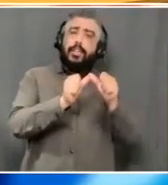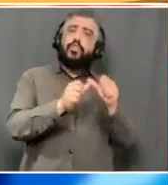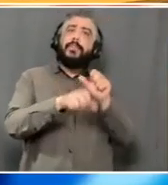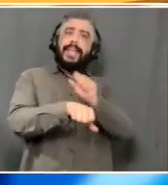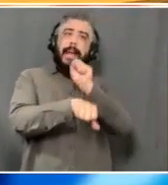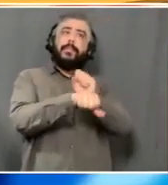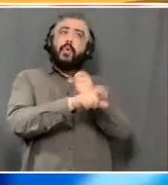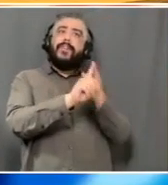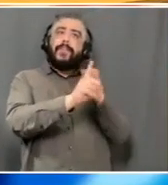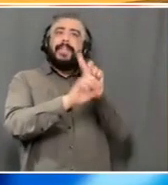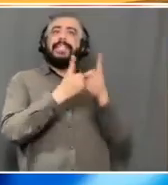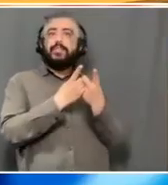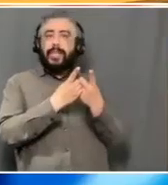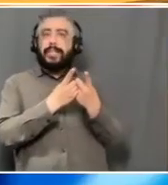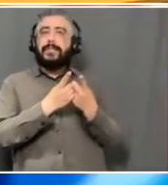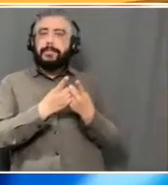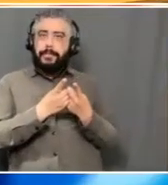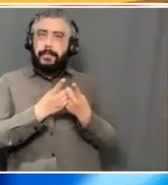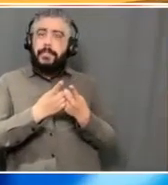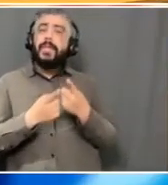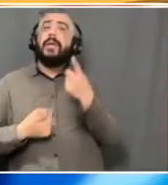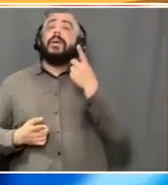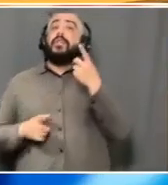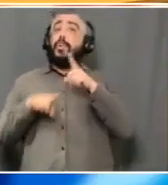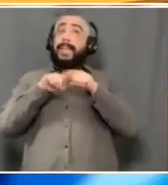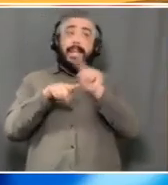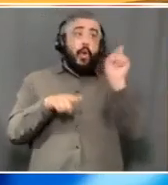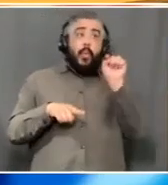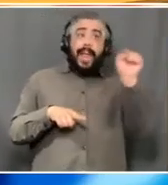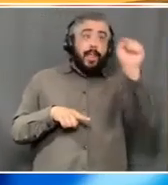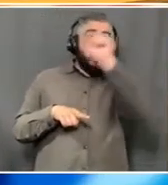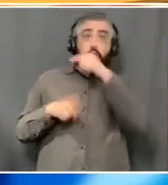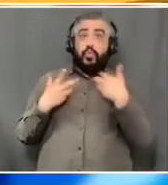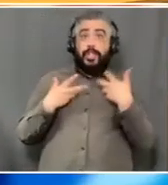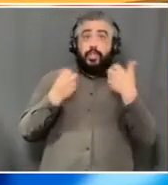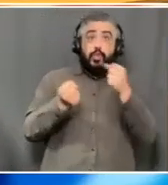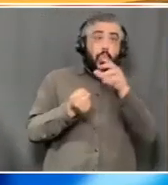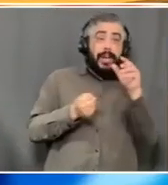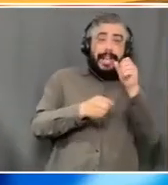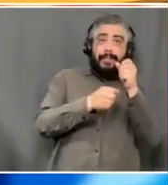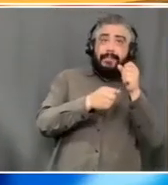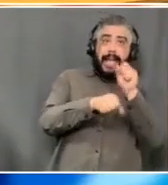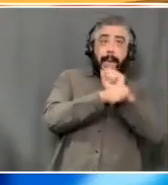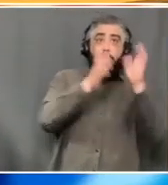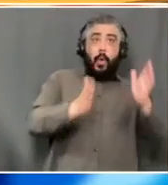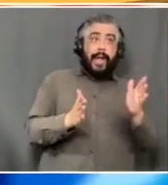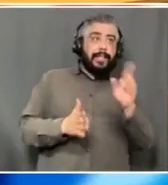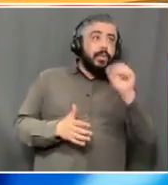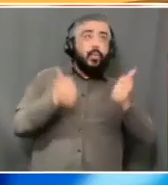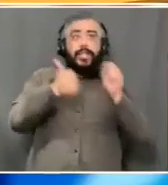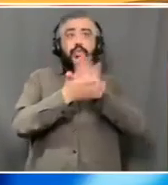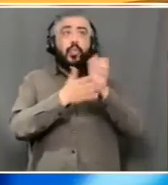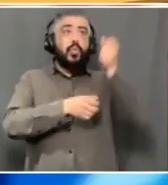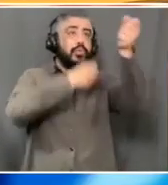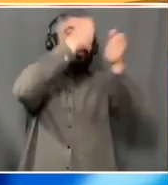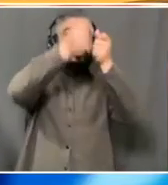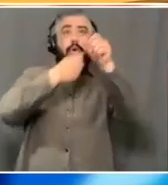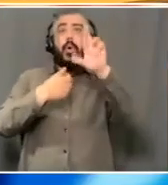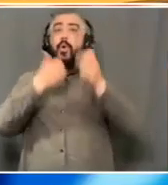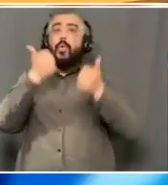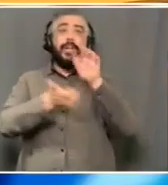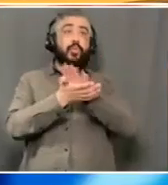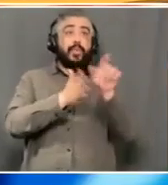so depending on where those restored employees, which schools they're at or which schools they're assigned